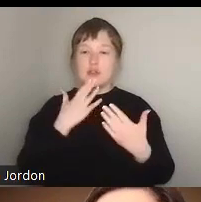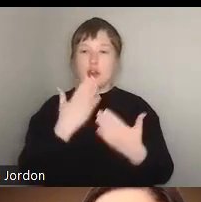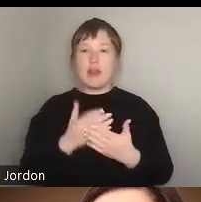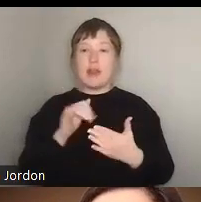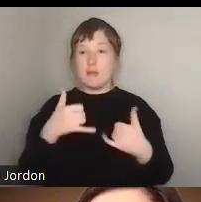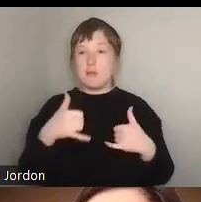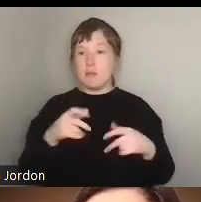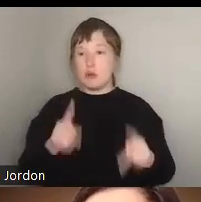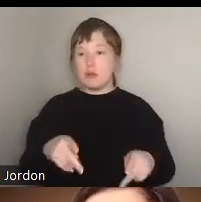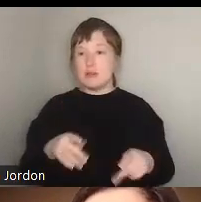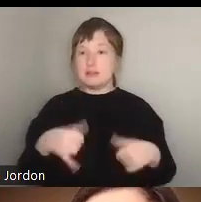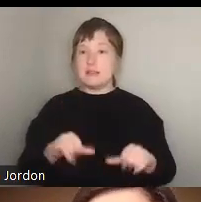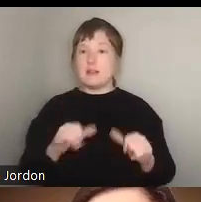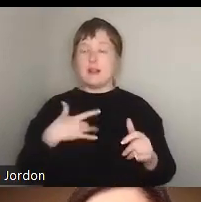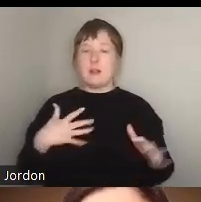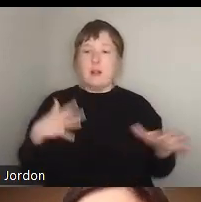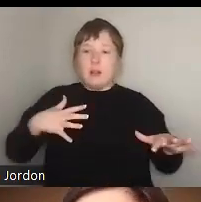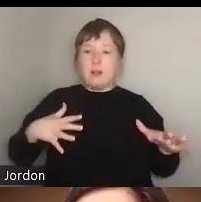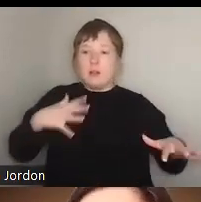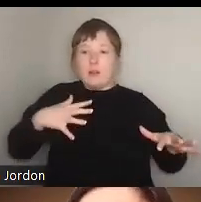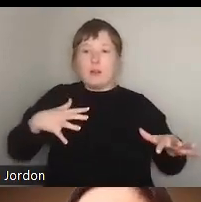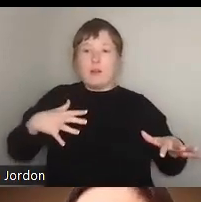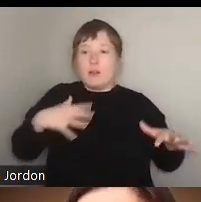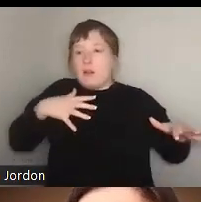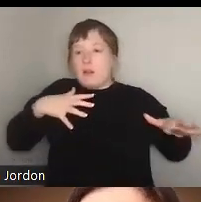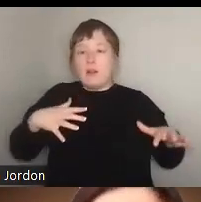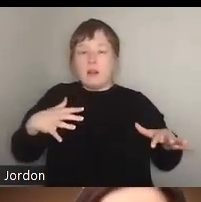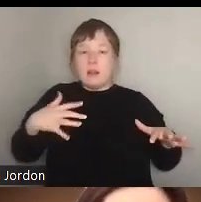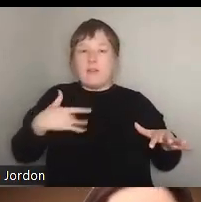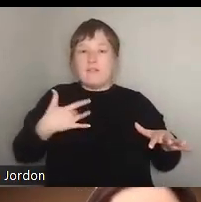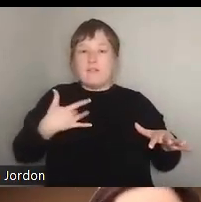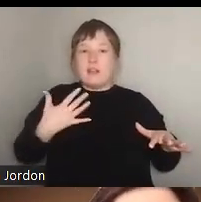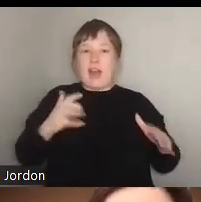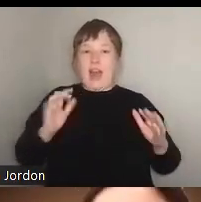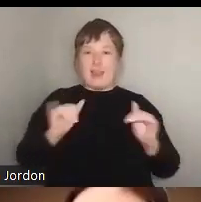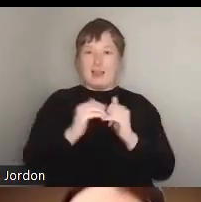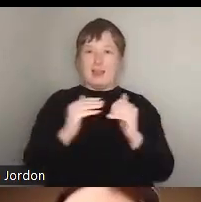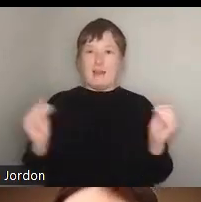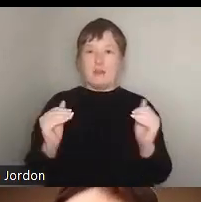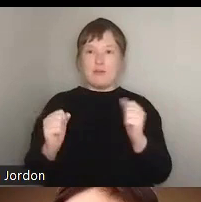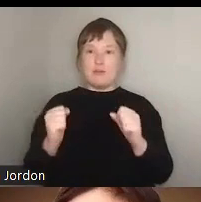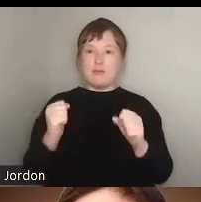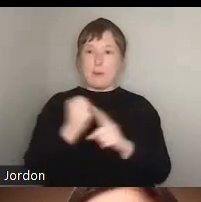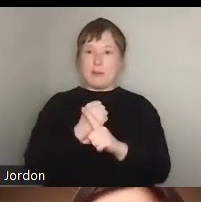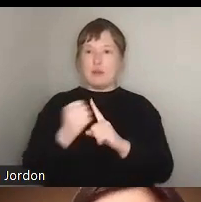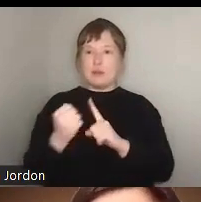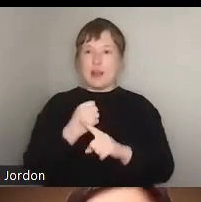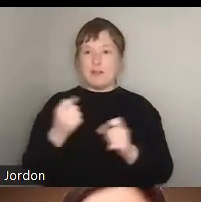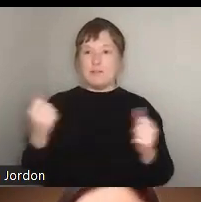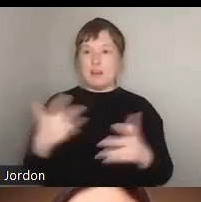still have that jumpiness, because once you experience something to that level, that fear doesn't go away easily.